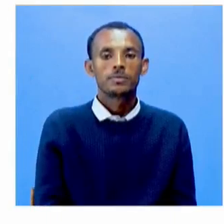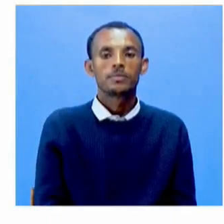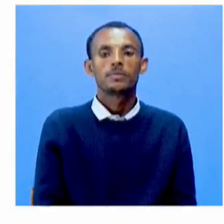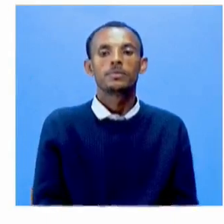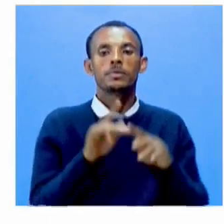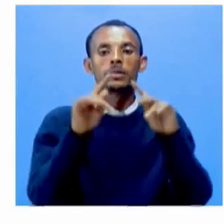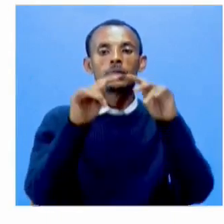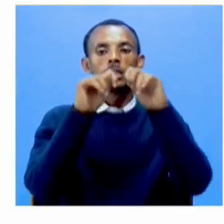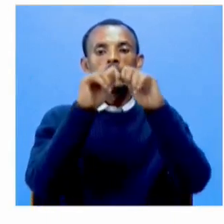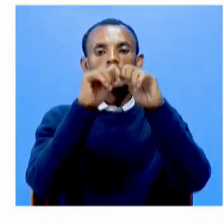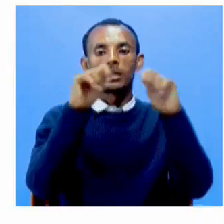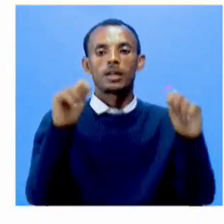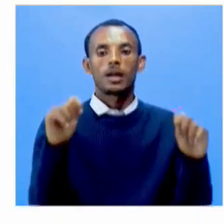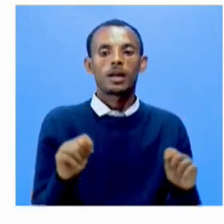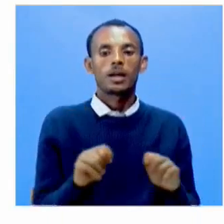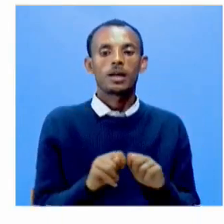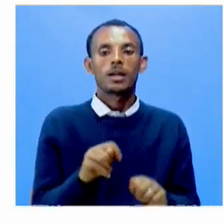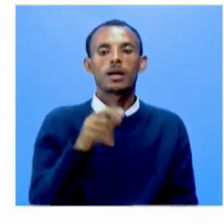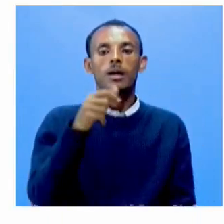ABC